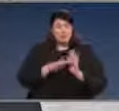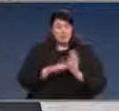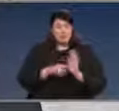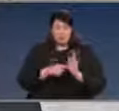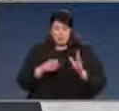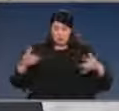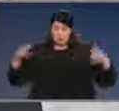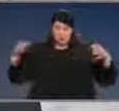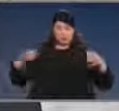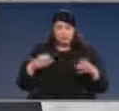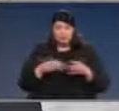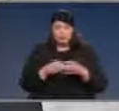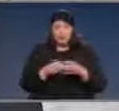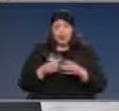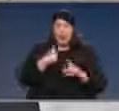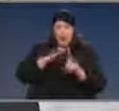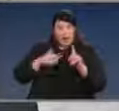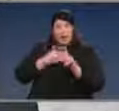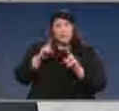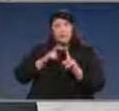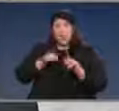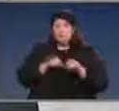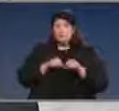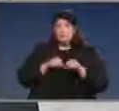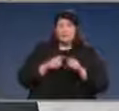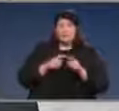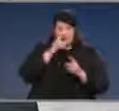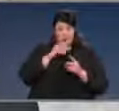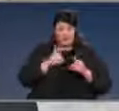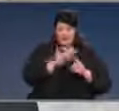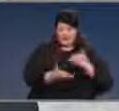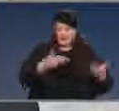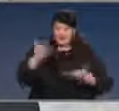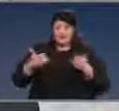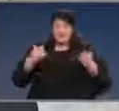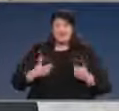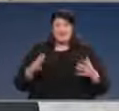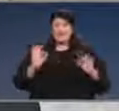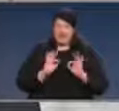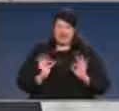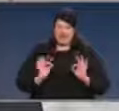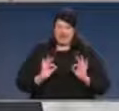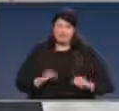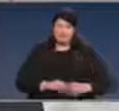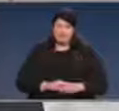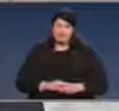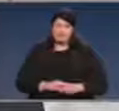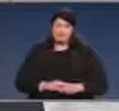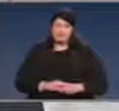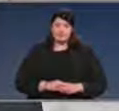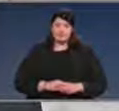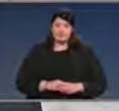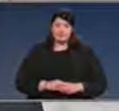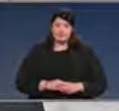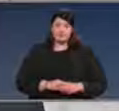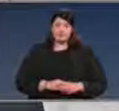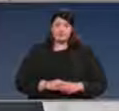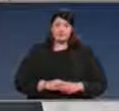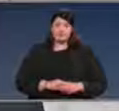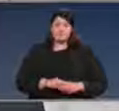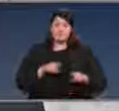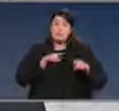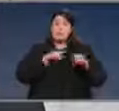that aim of no community transmission. That's our ultimate goal. 6 out of 8 jurisdictions are in that